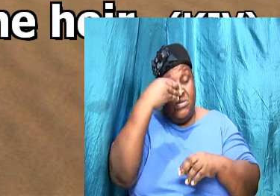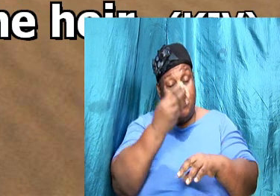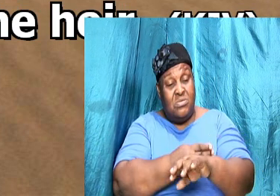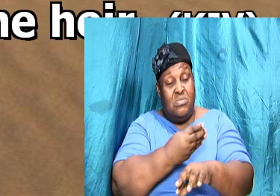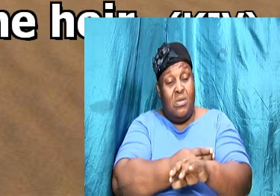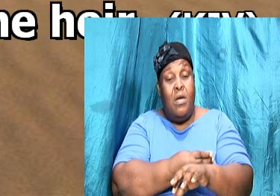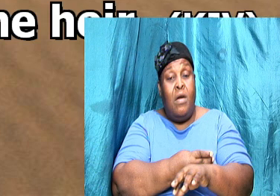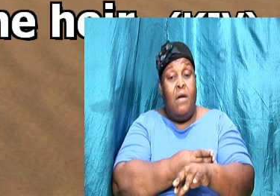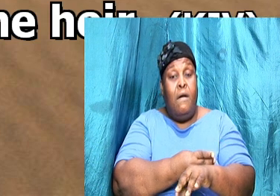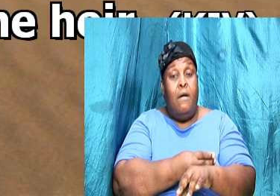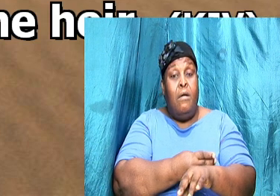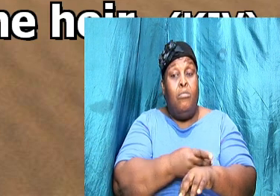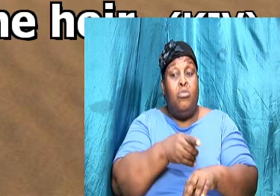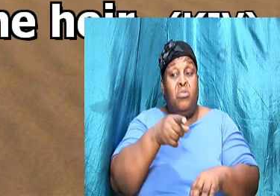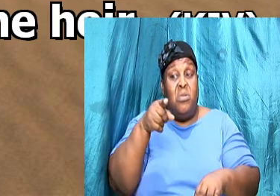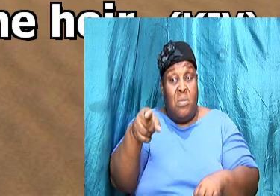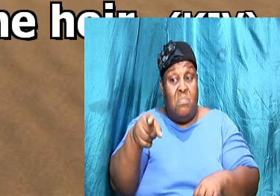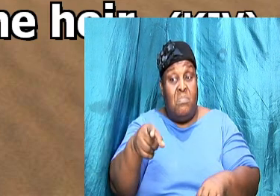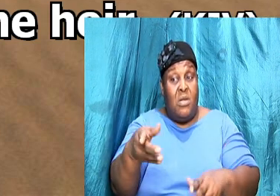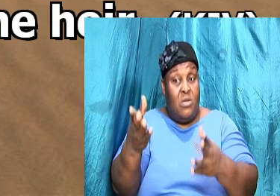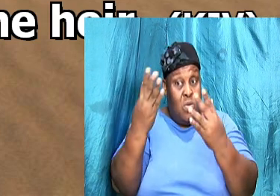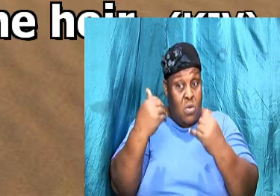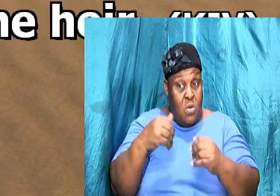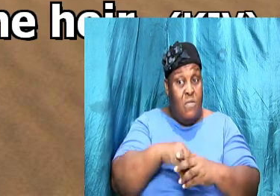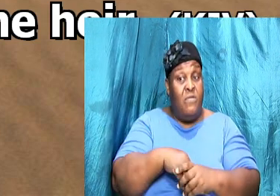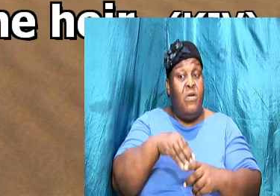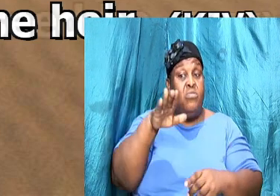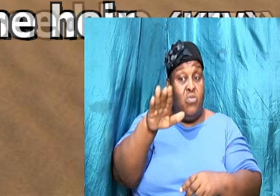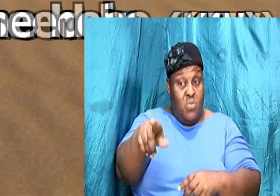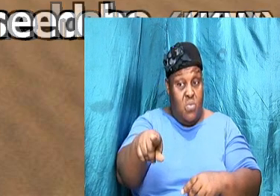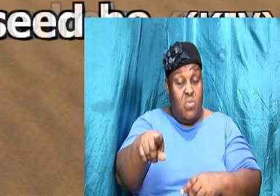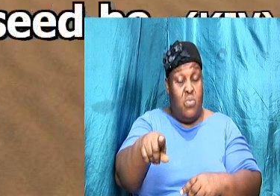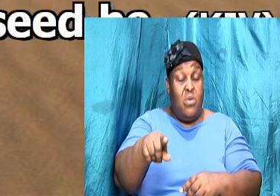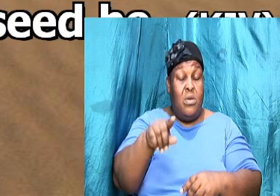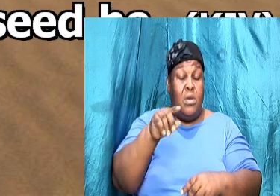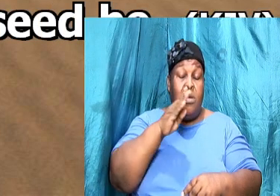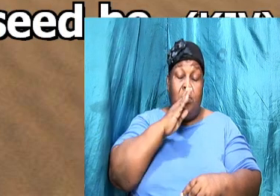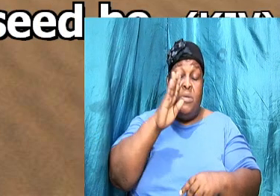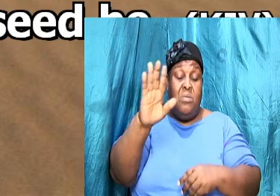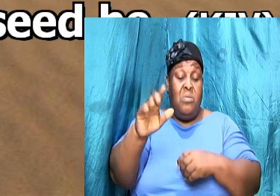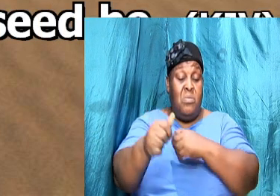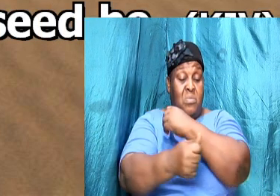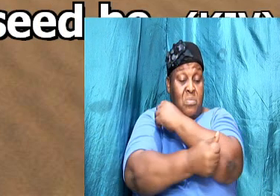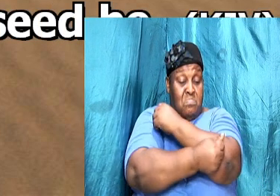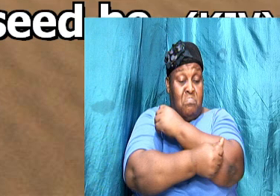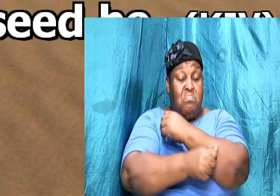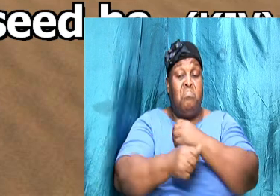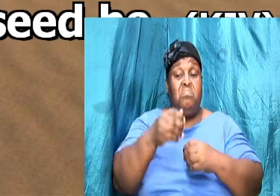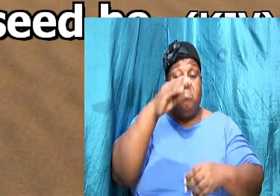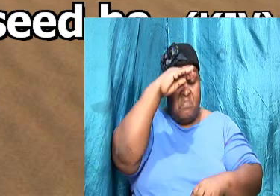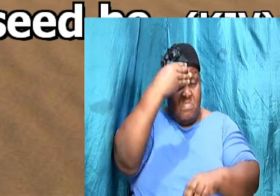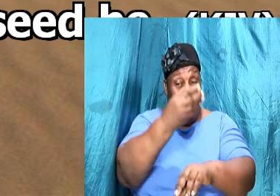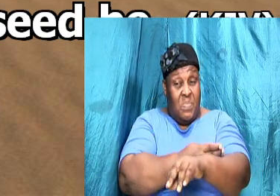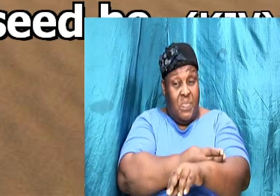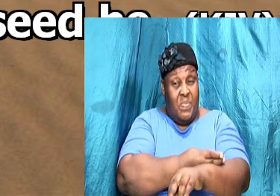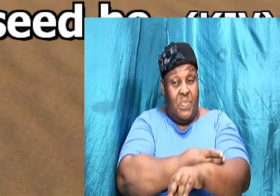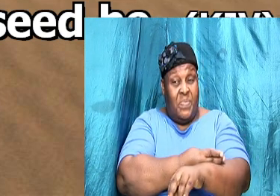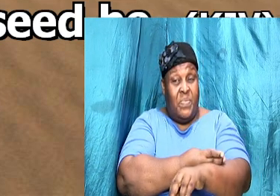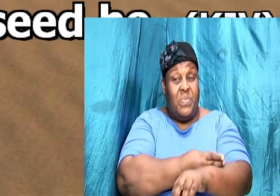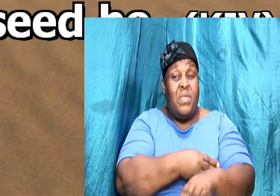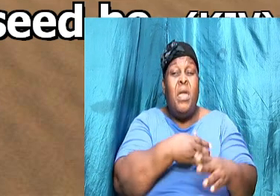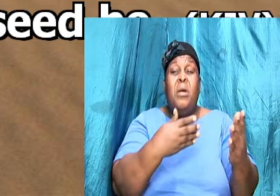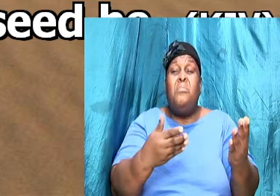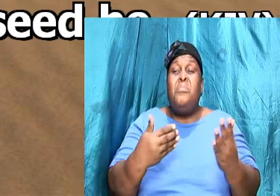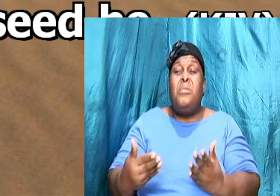come forth out of thine own bowels shall be thine ear. And he brought him forth abroad,